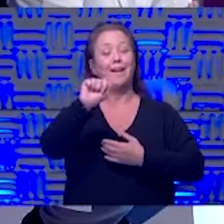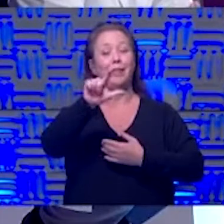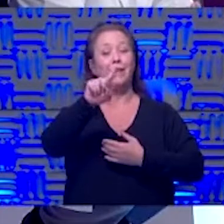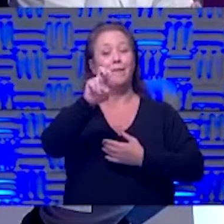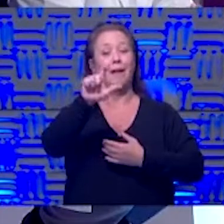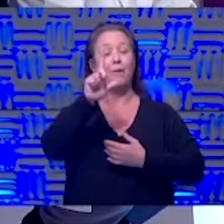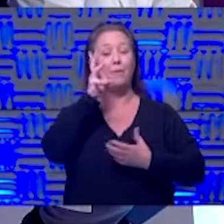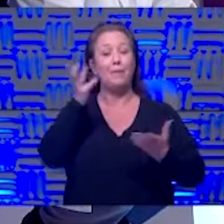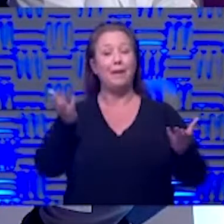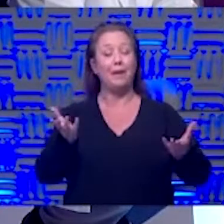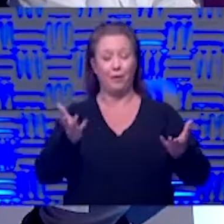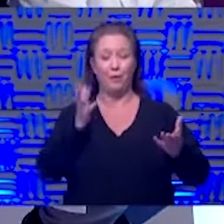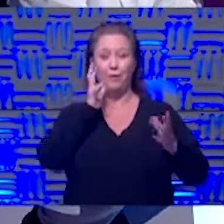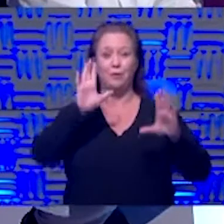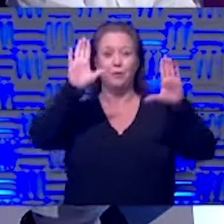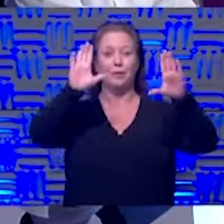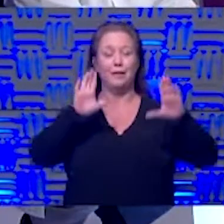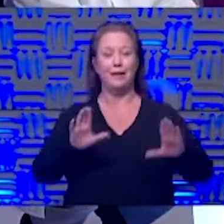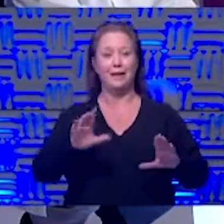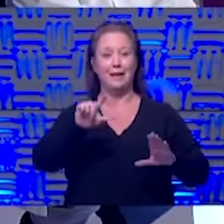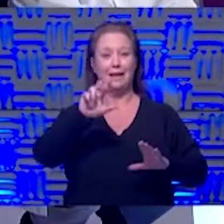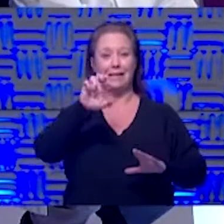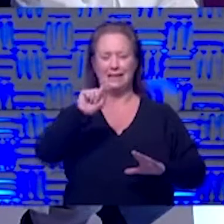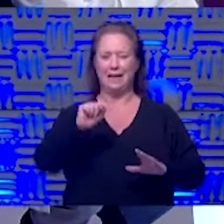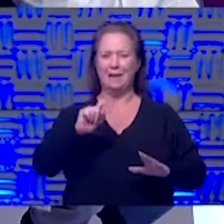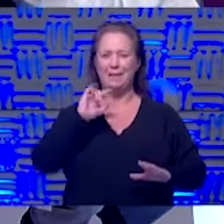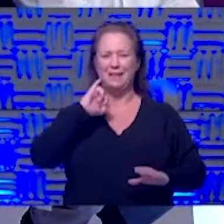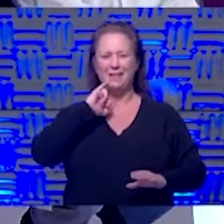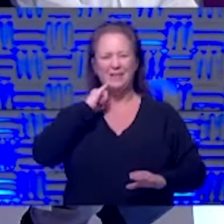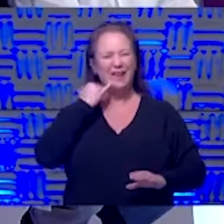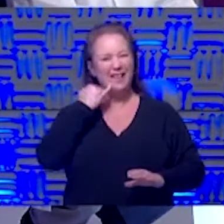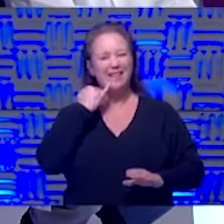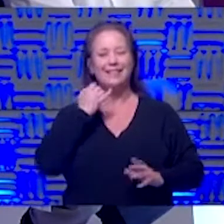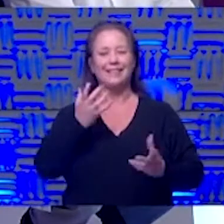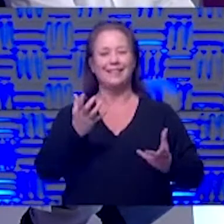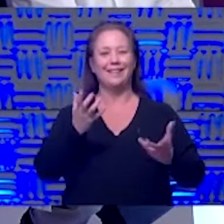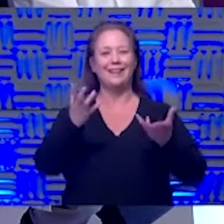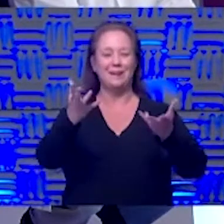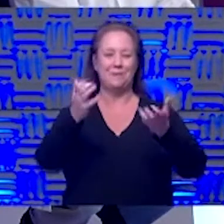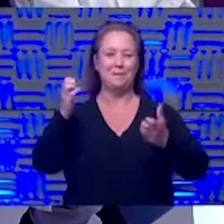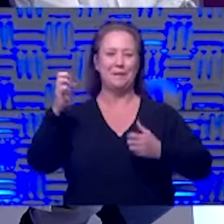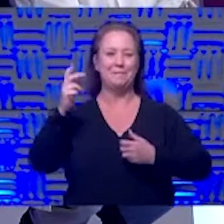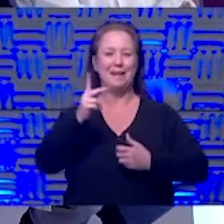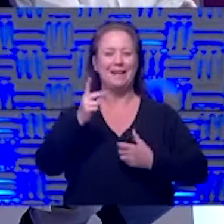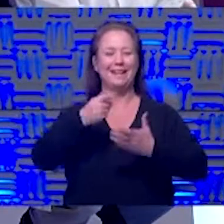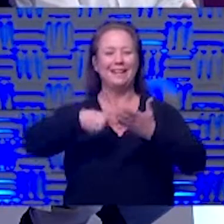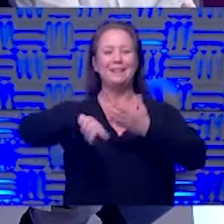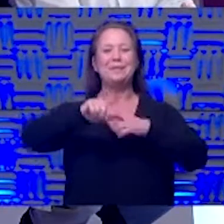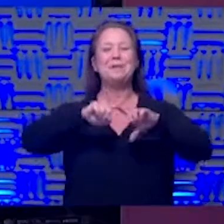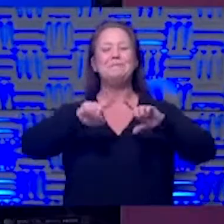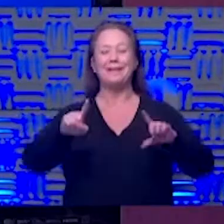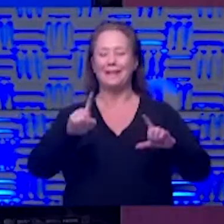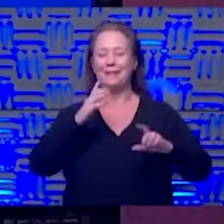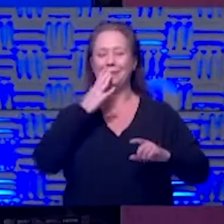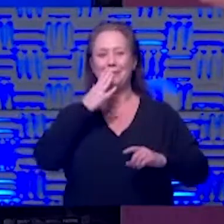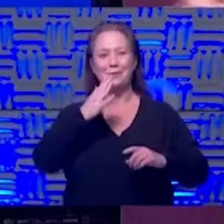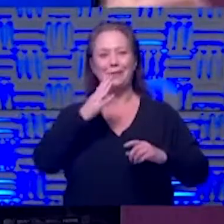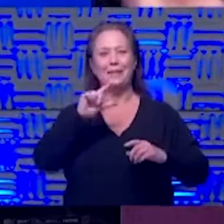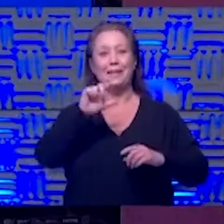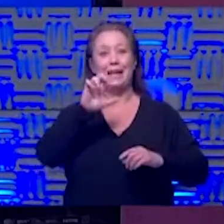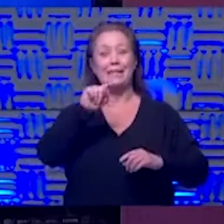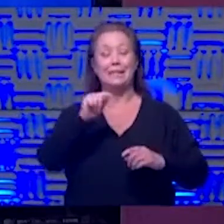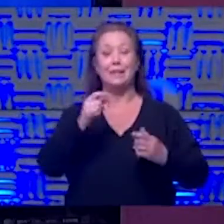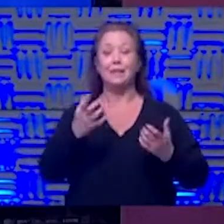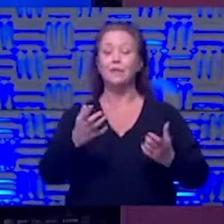and some a bunch of great guests I looked at the lineup but I have to tell you I'm a little jealous so I would love to be here next week because it looks so darn good but this week